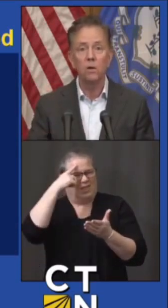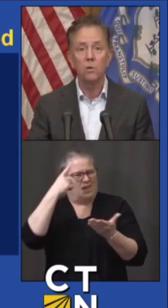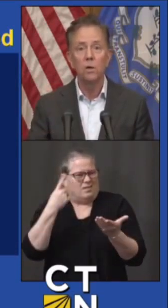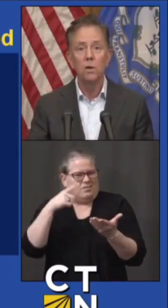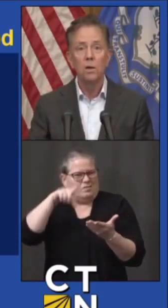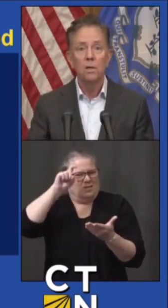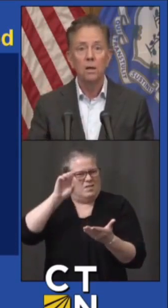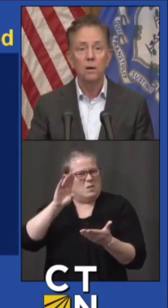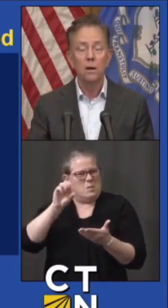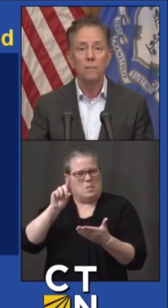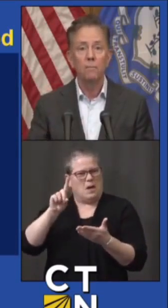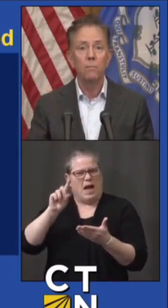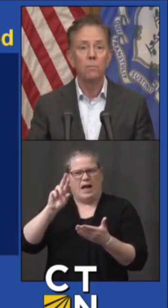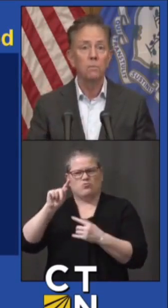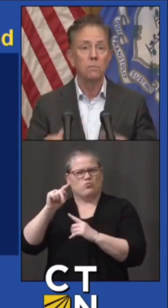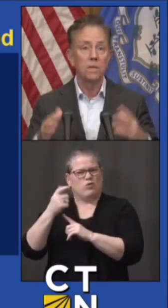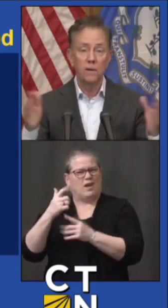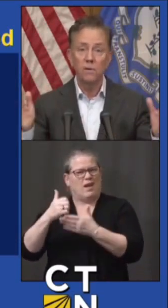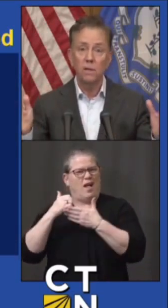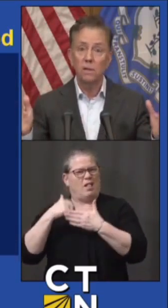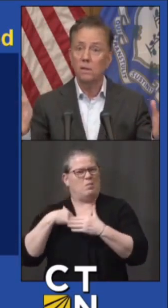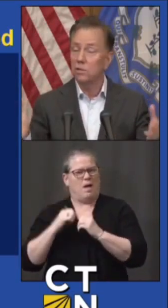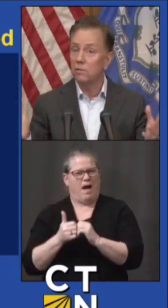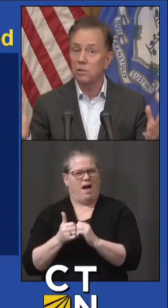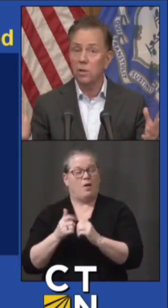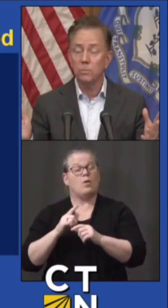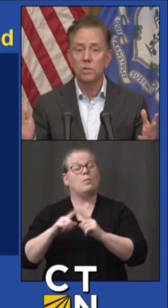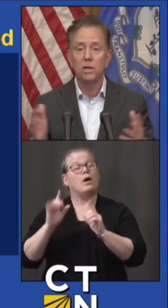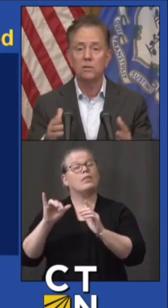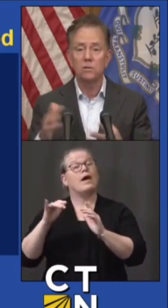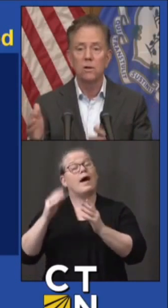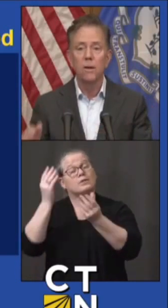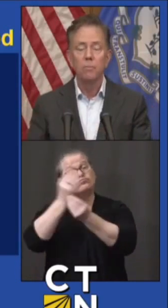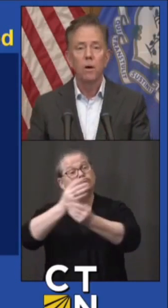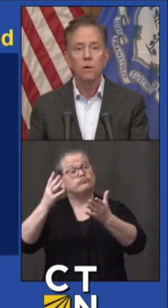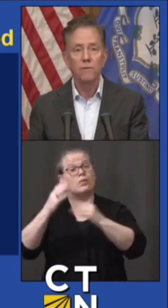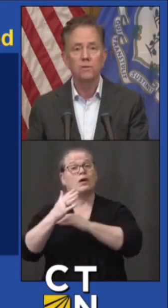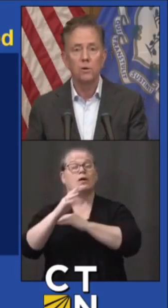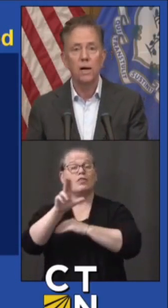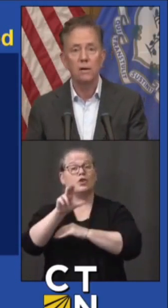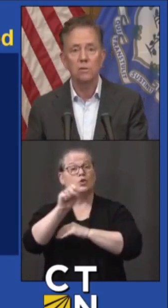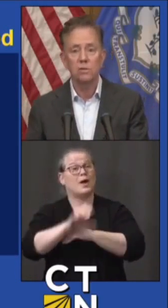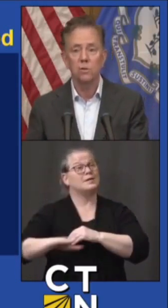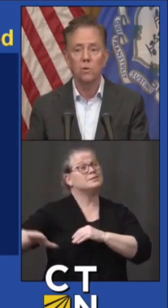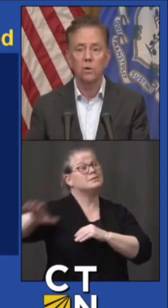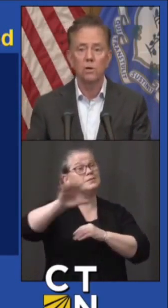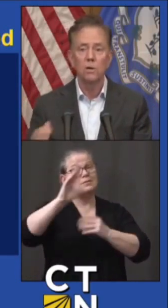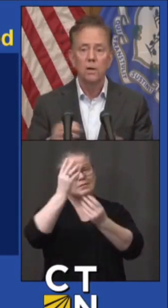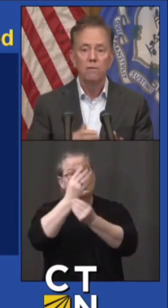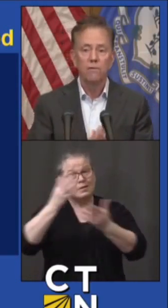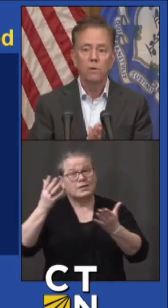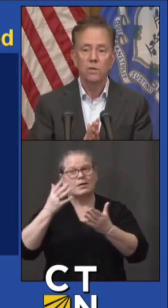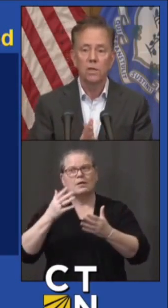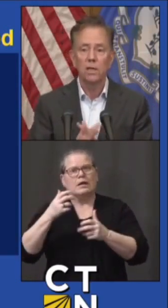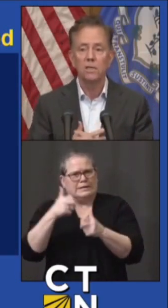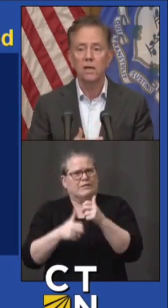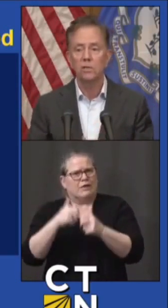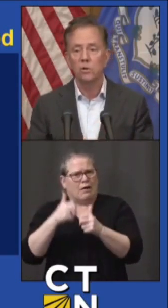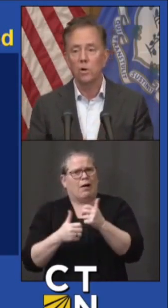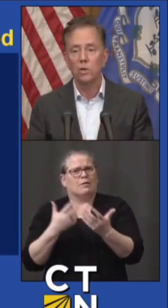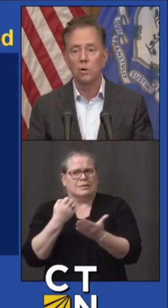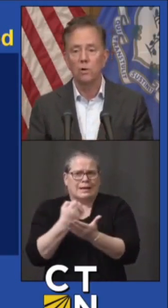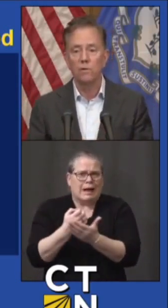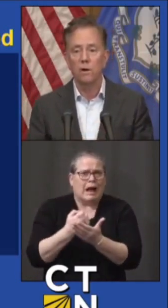hopefully to you, that given the tough circumstances, our fiscal house is in order. Fortunately, they